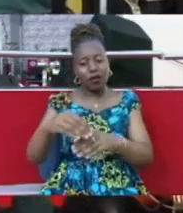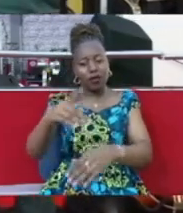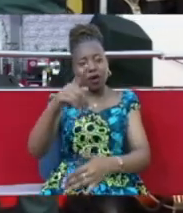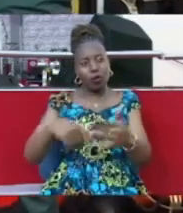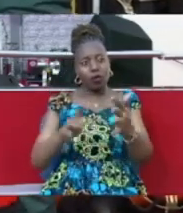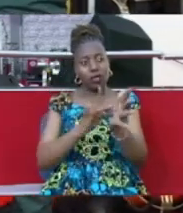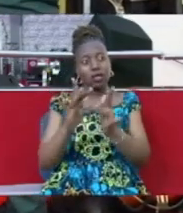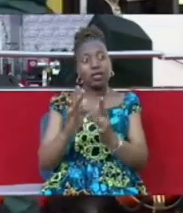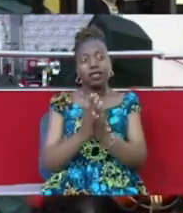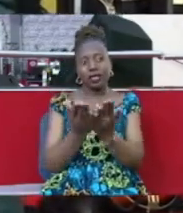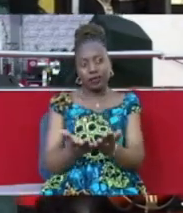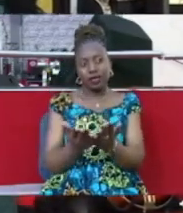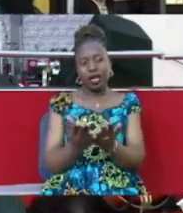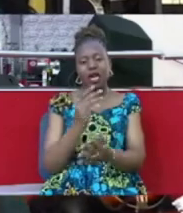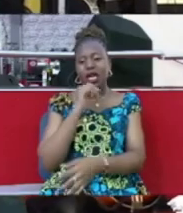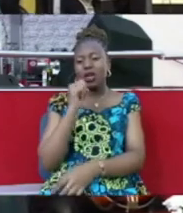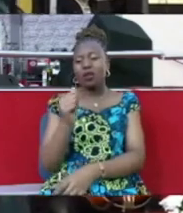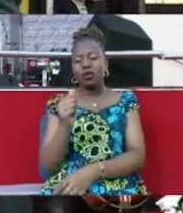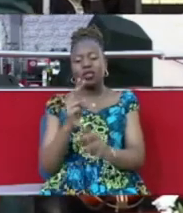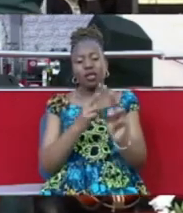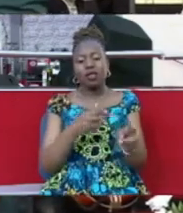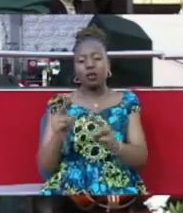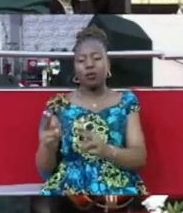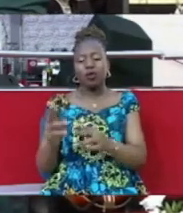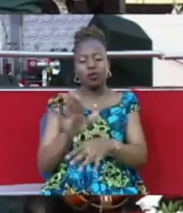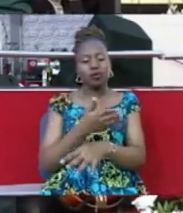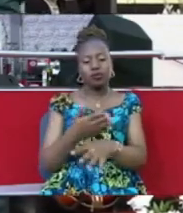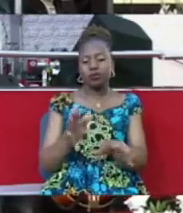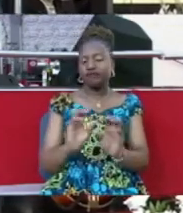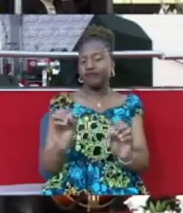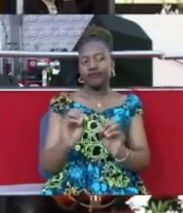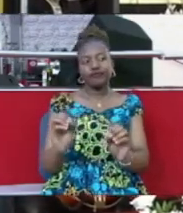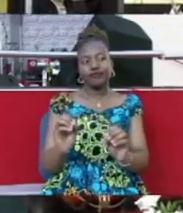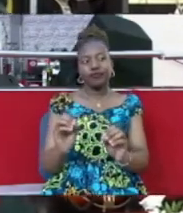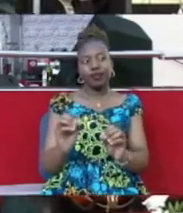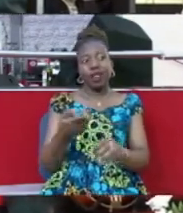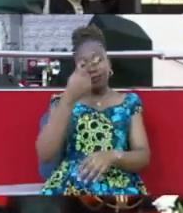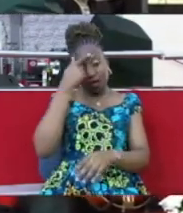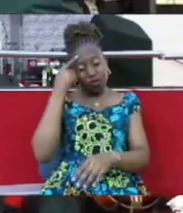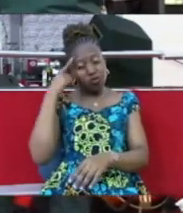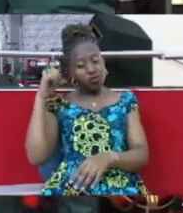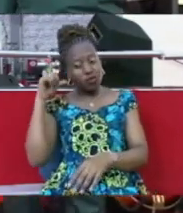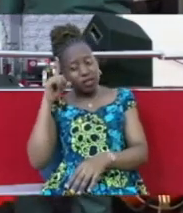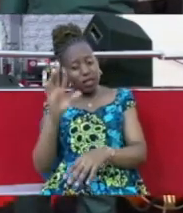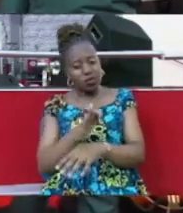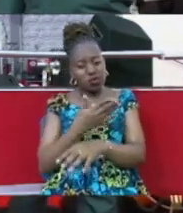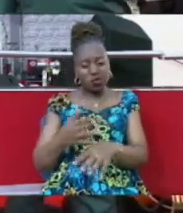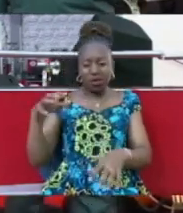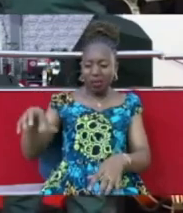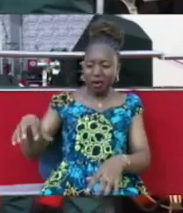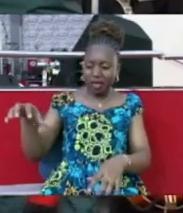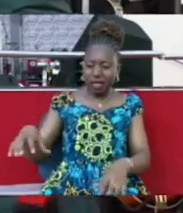just contemporary songs. That because you've heard it in every matatu, you've heard it in every TV